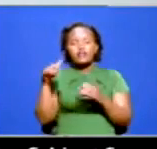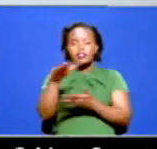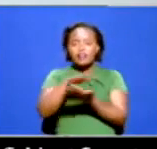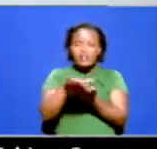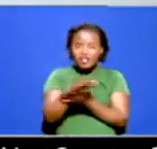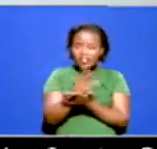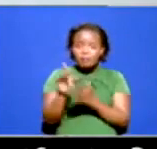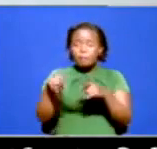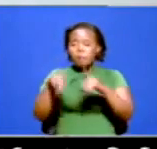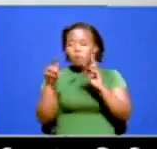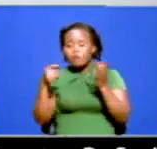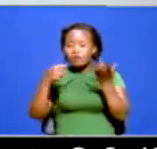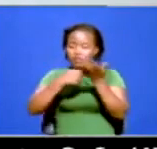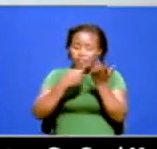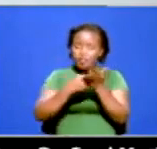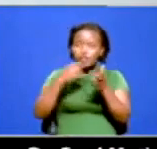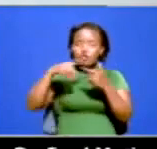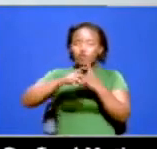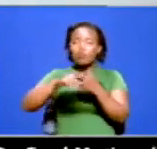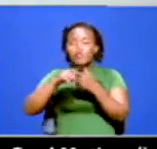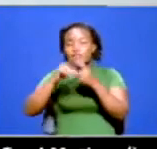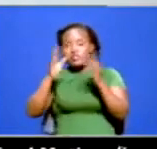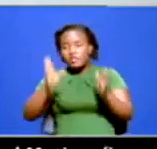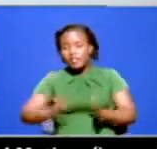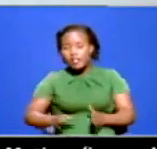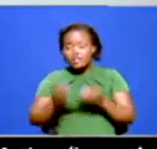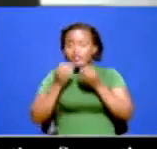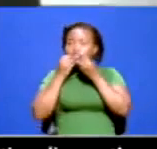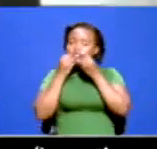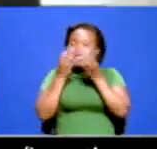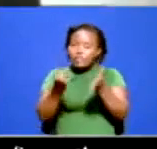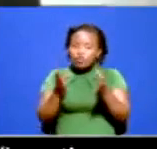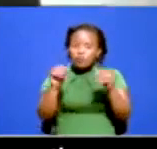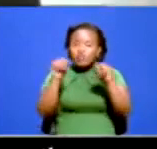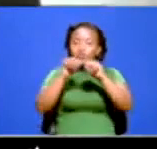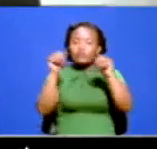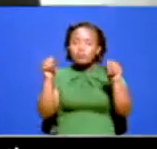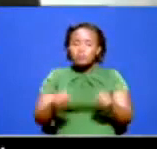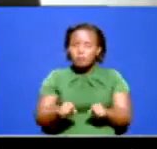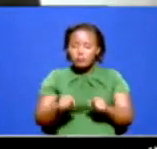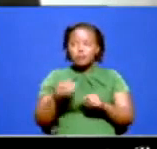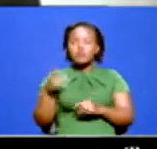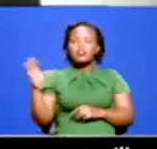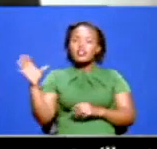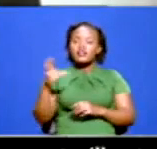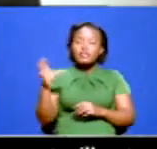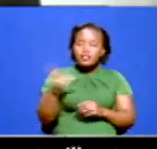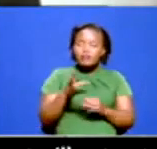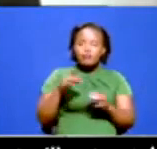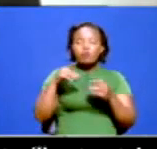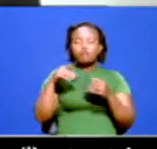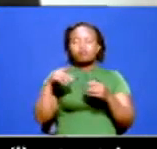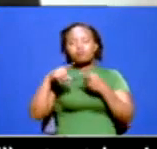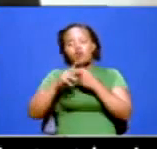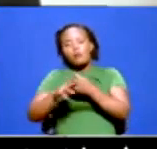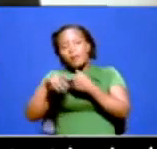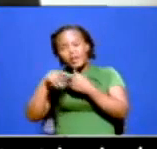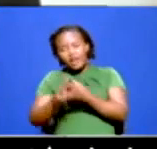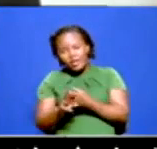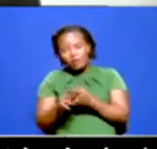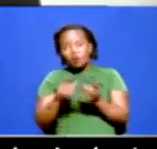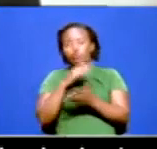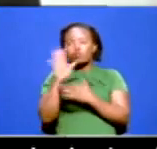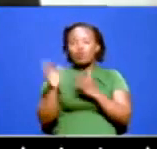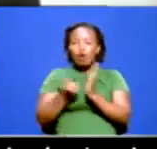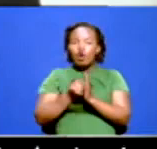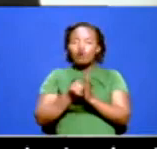engineering, information systems, civil, mechanical, all of them will be offered